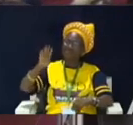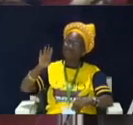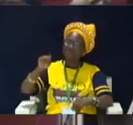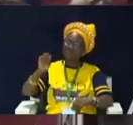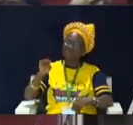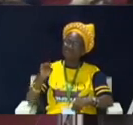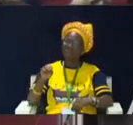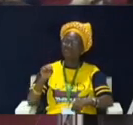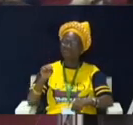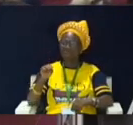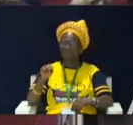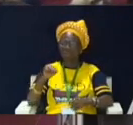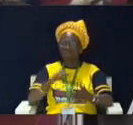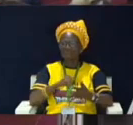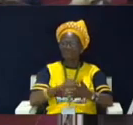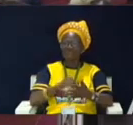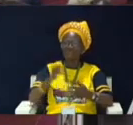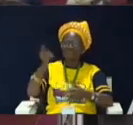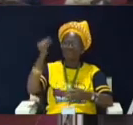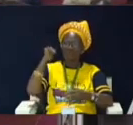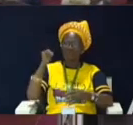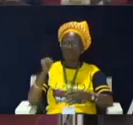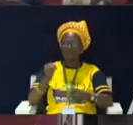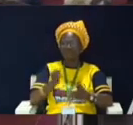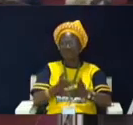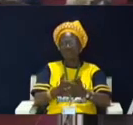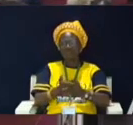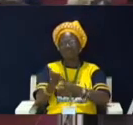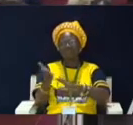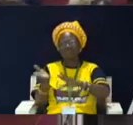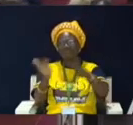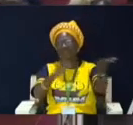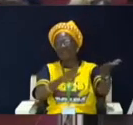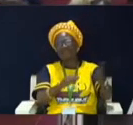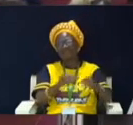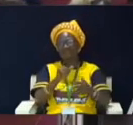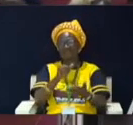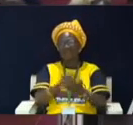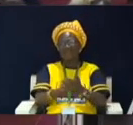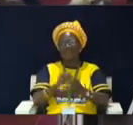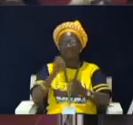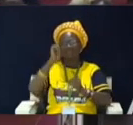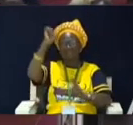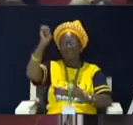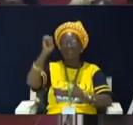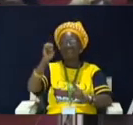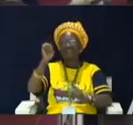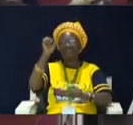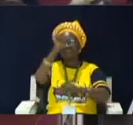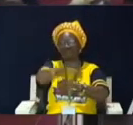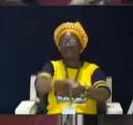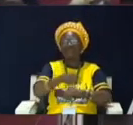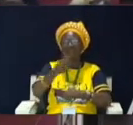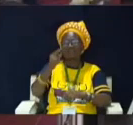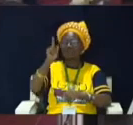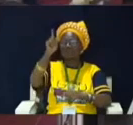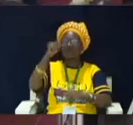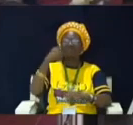2 verse 14. It was through death that he defeated the one who had the power of